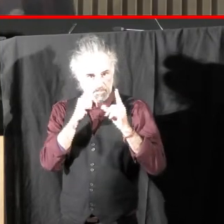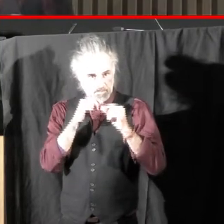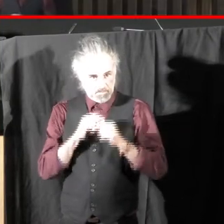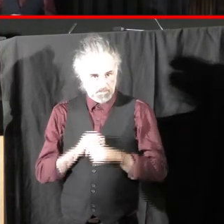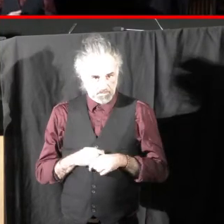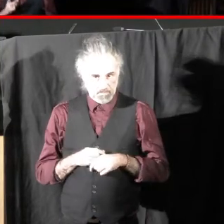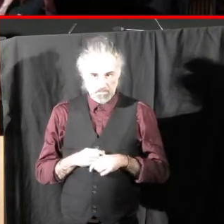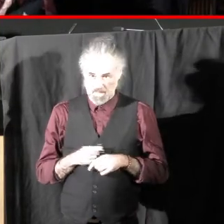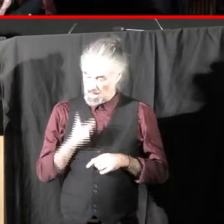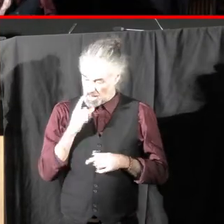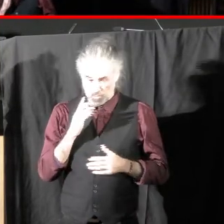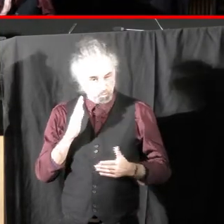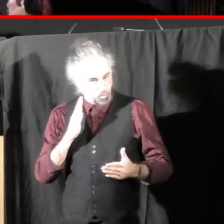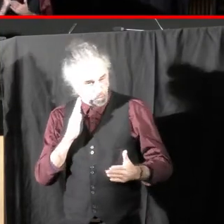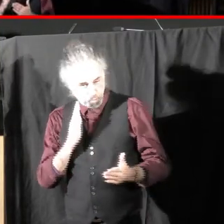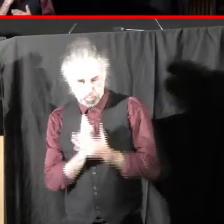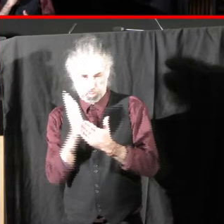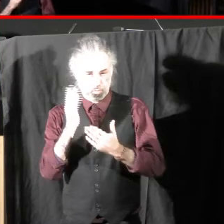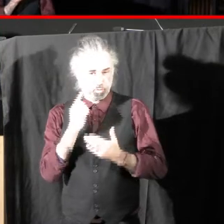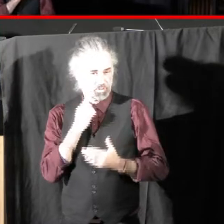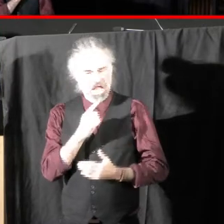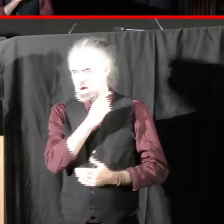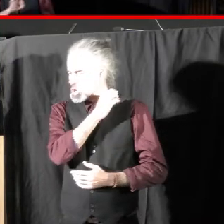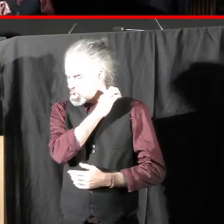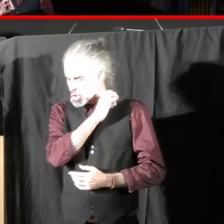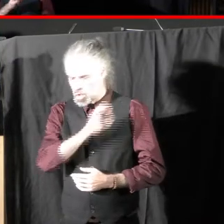equivocally say that it wasn't nastoids?